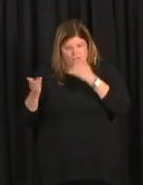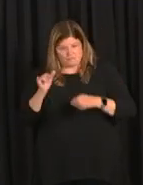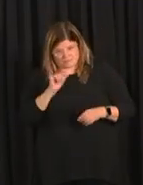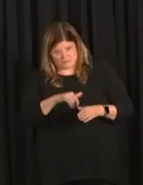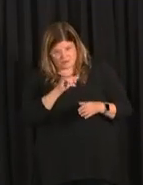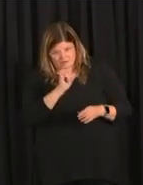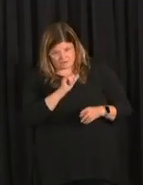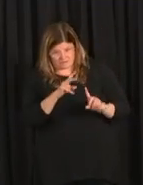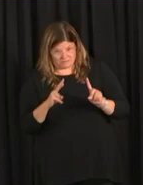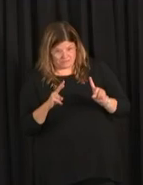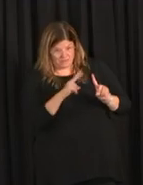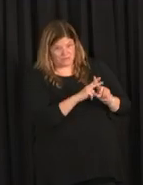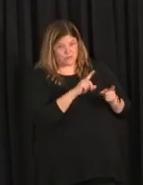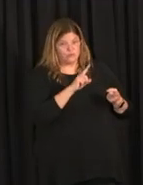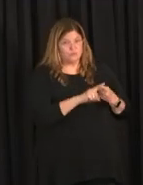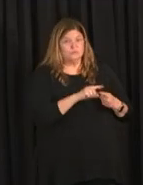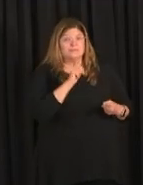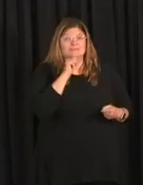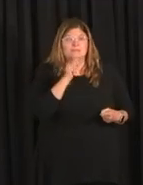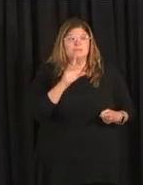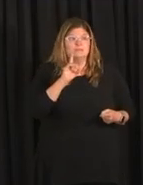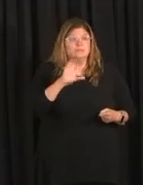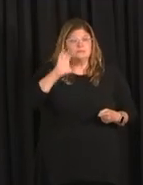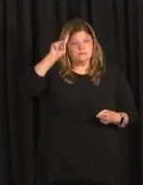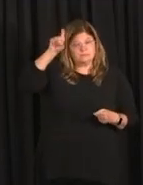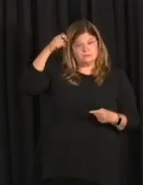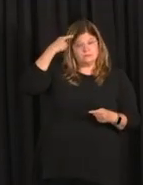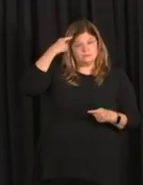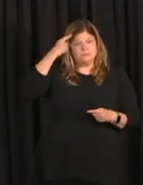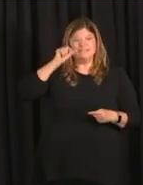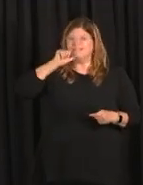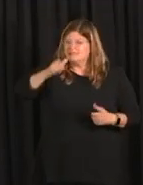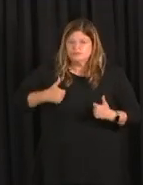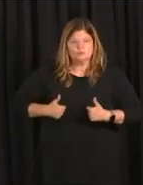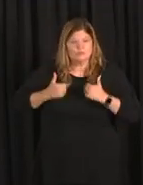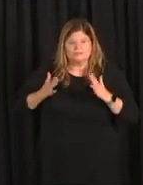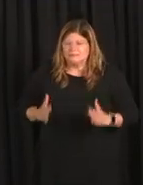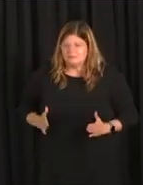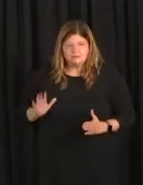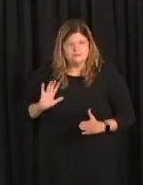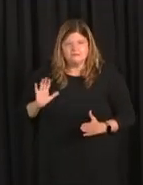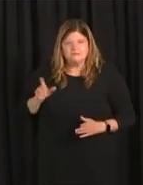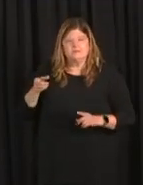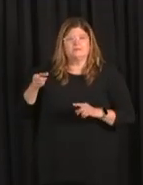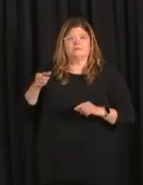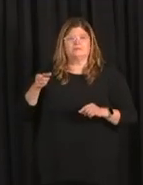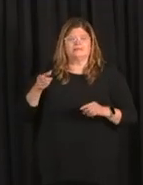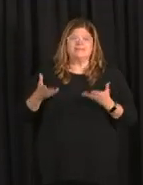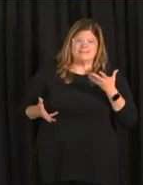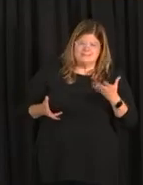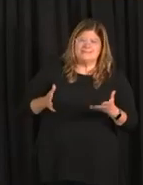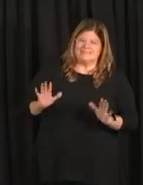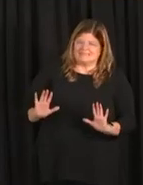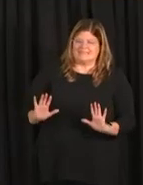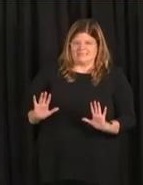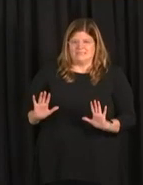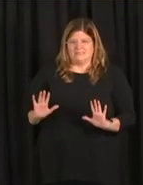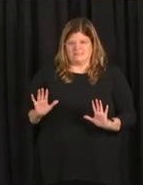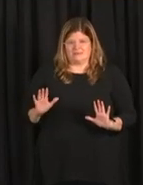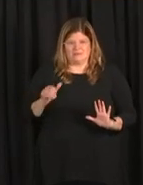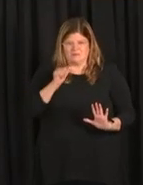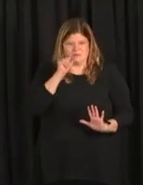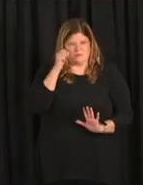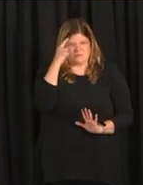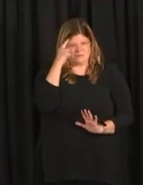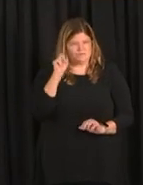also apply to non-DC government workers who are not residents of the District of Columbia? I don't know. I don't think